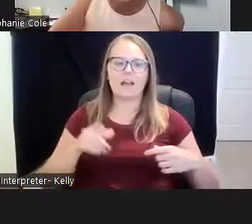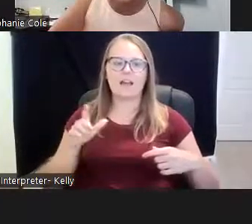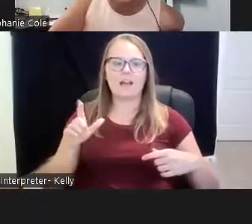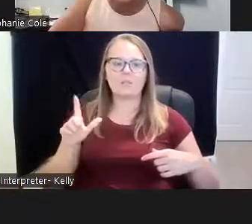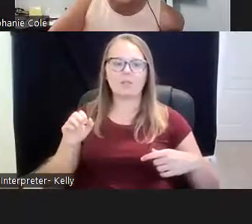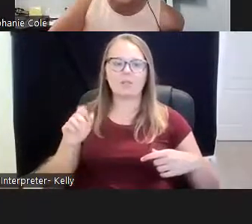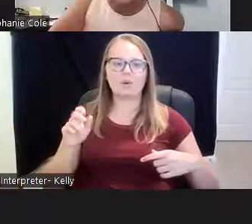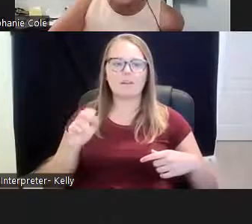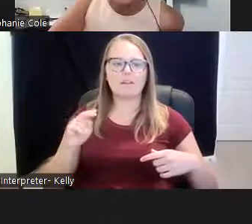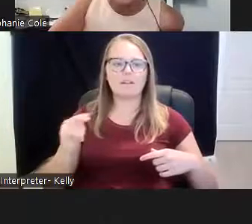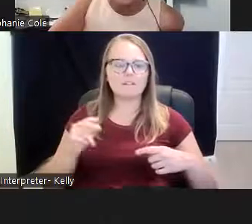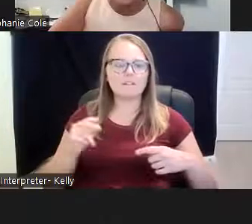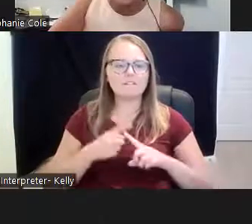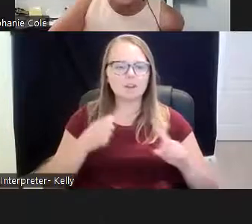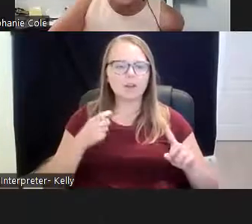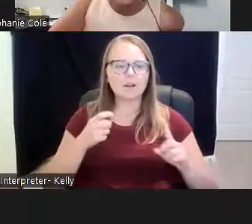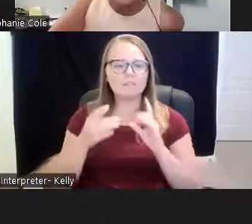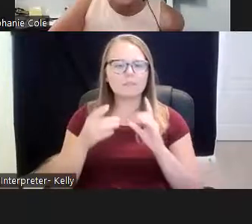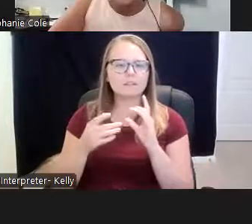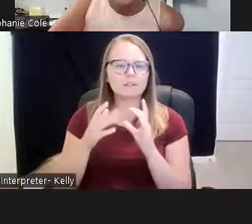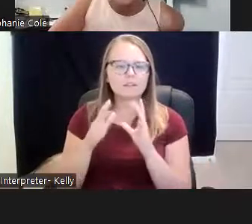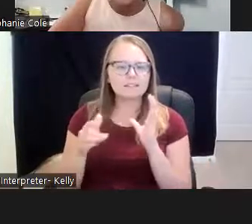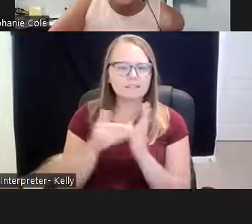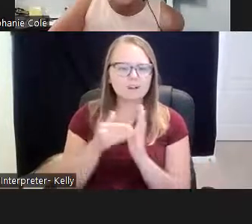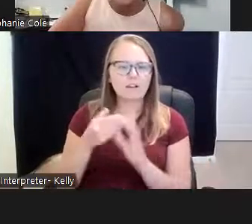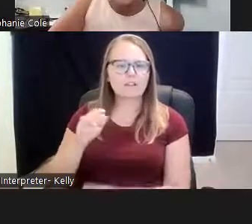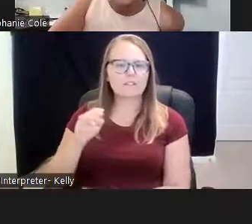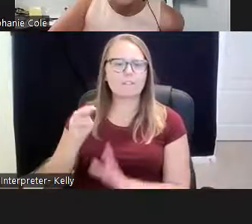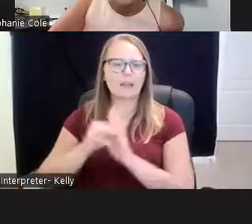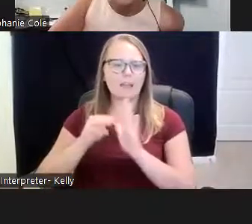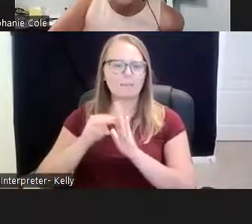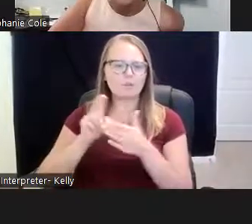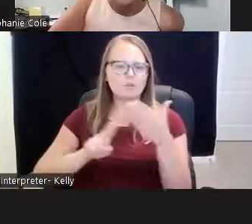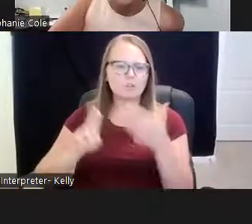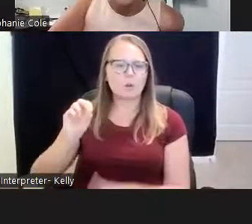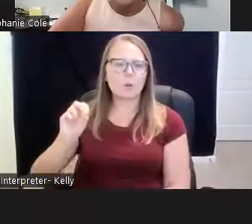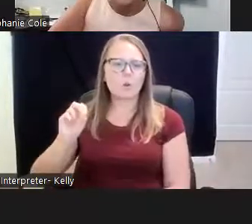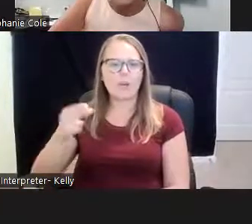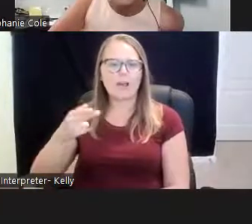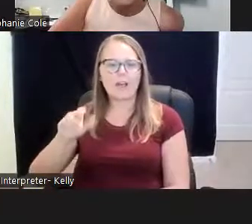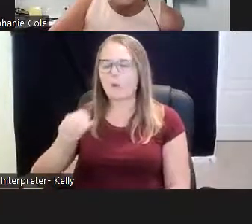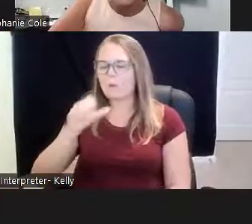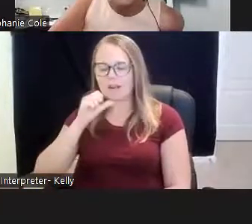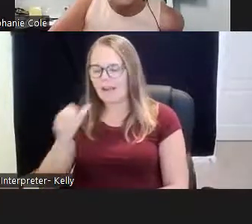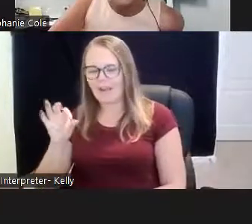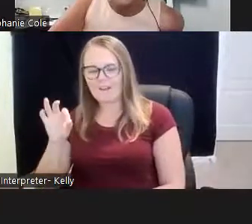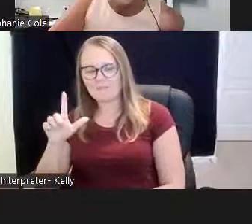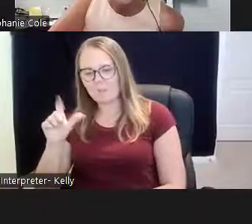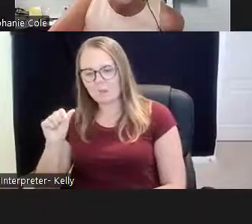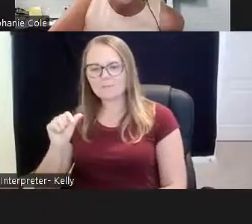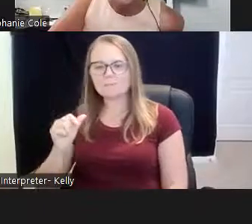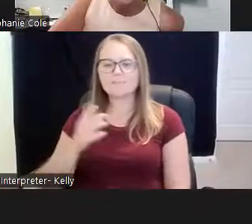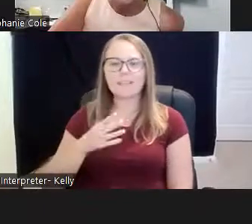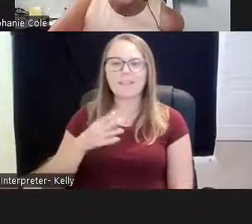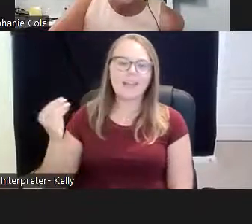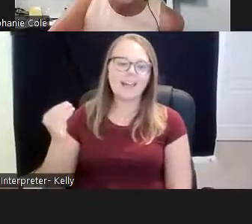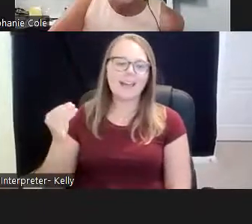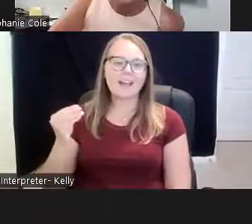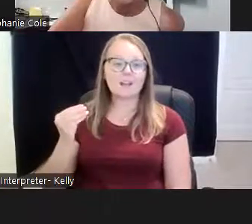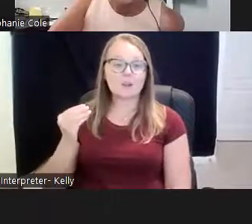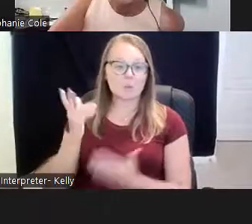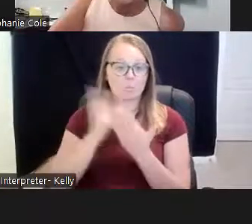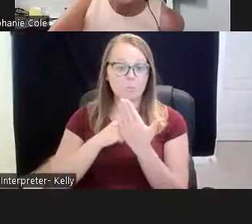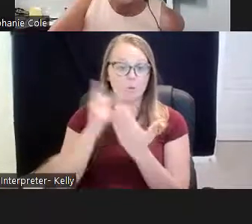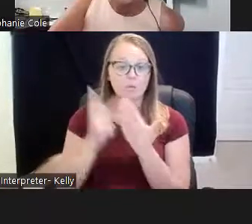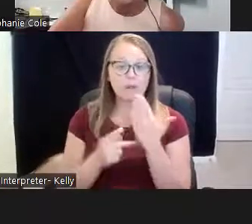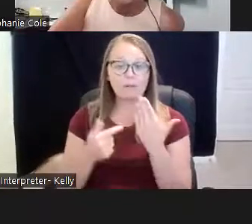Scripps Gerontology Center at Miami University in Ohio, not in Florida. And the program that